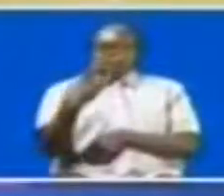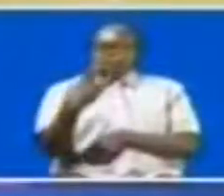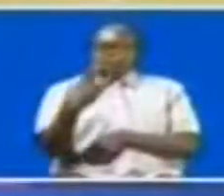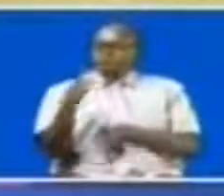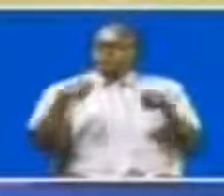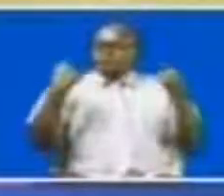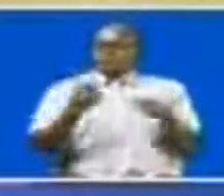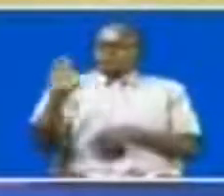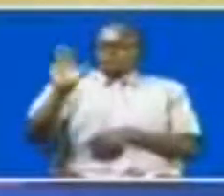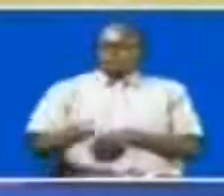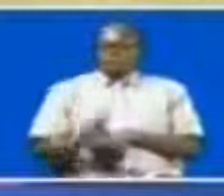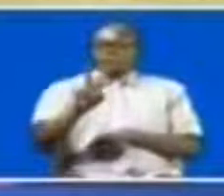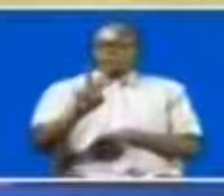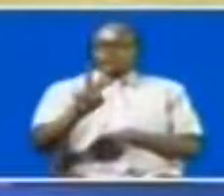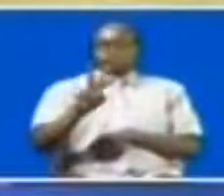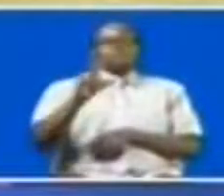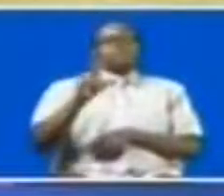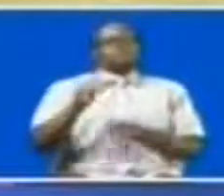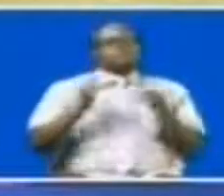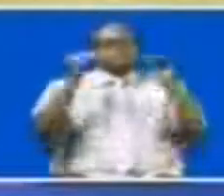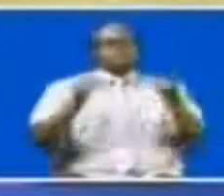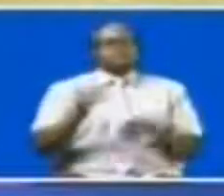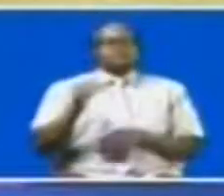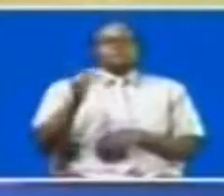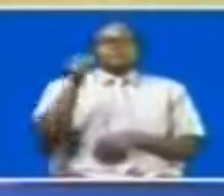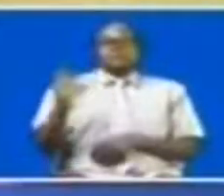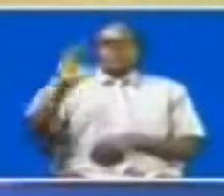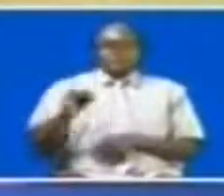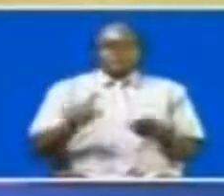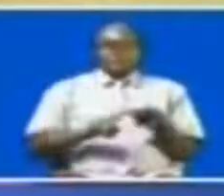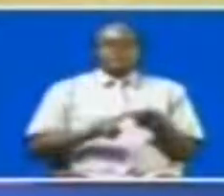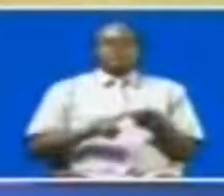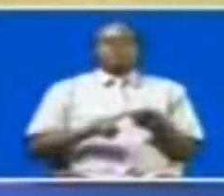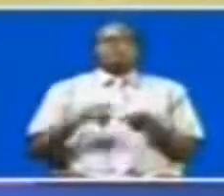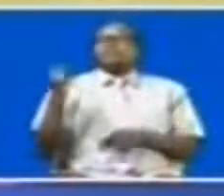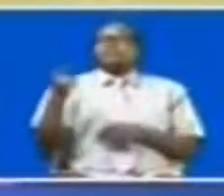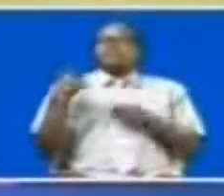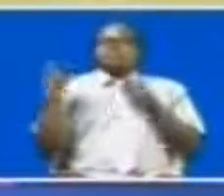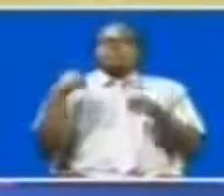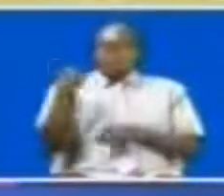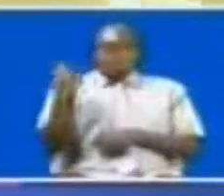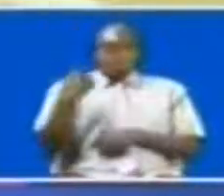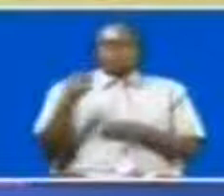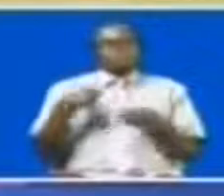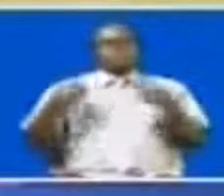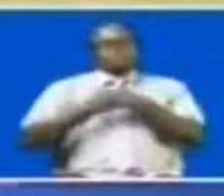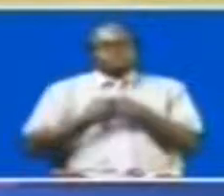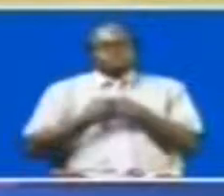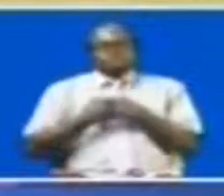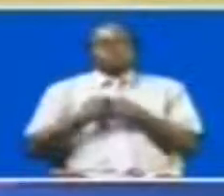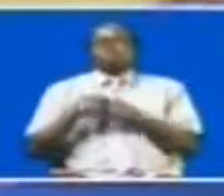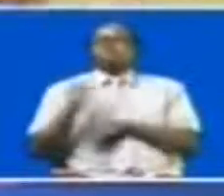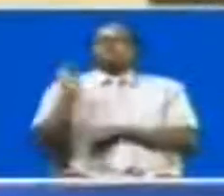Africa, and two of them have already qualified. That is South Africa and Malawi. So we are going in. We are going to battle with Uganda and Zambia, the